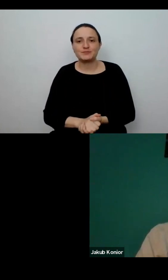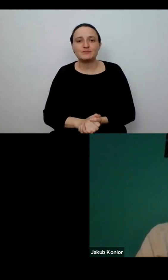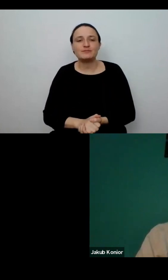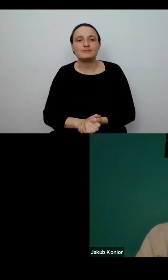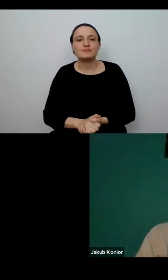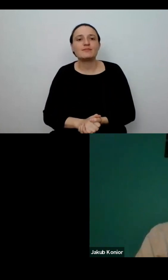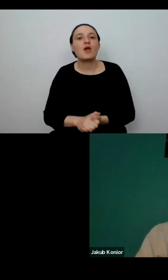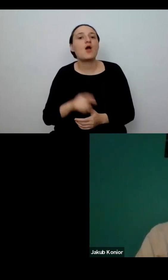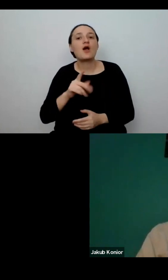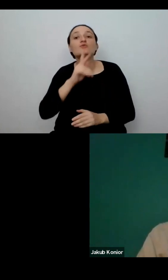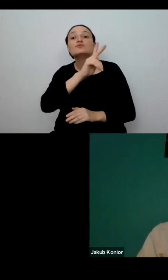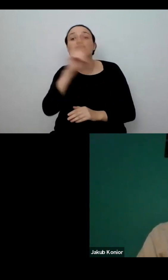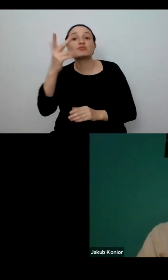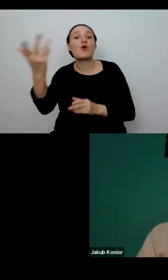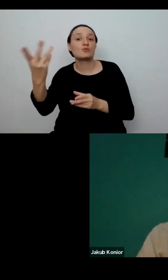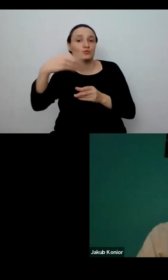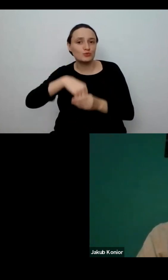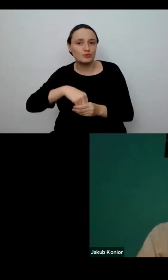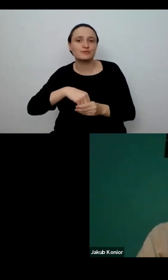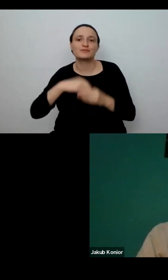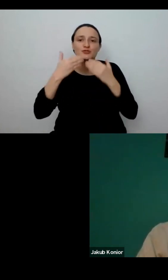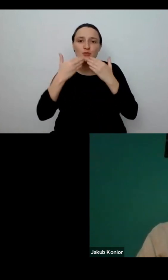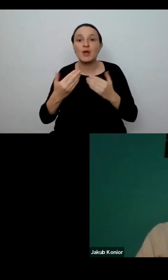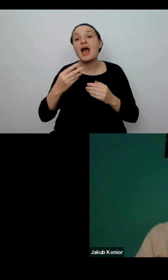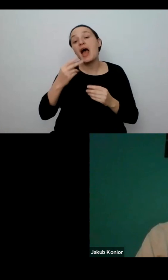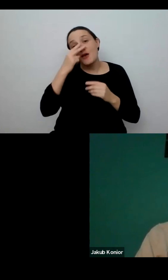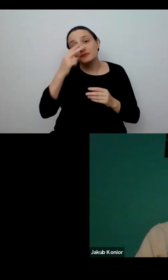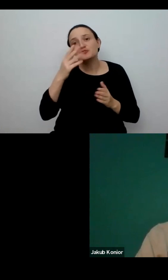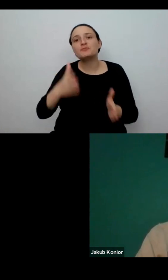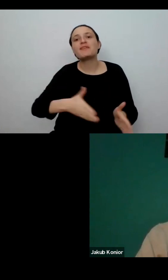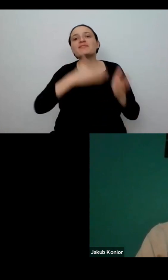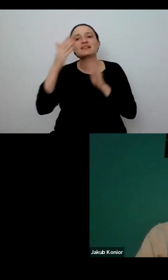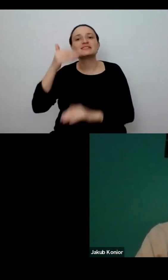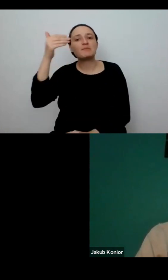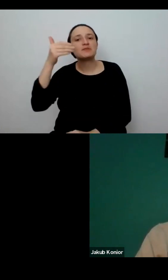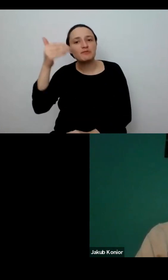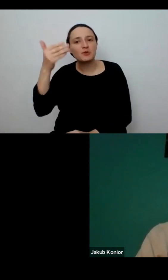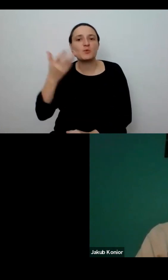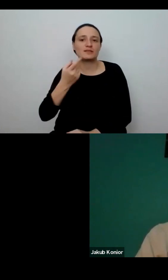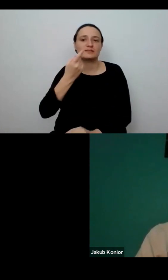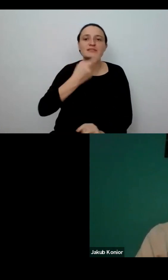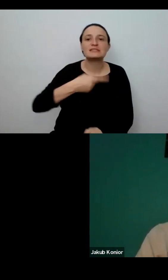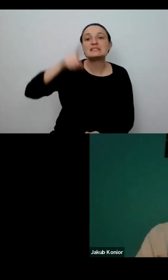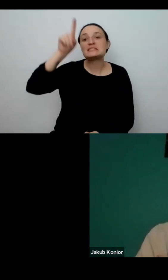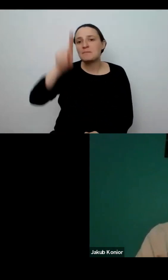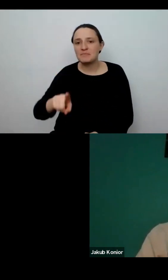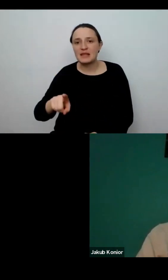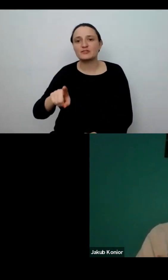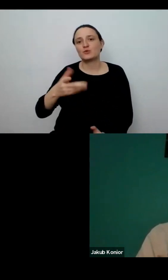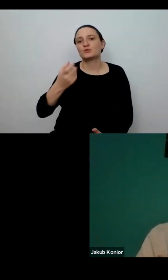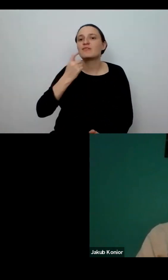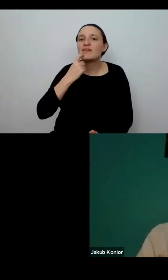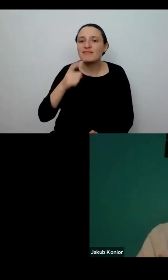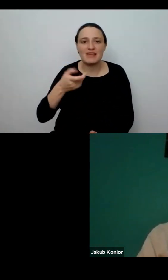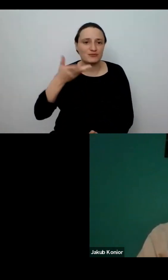the next lecture, which will happen somewhere in April. This time it's going to be conducted by an expert from Poland.